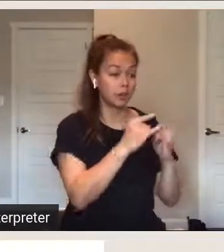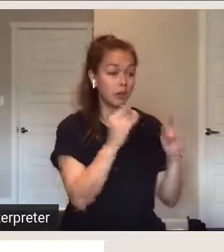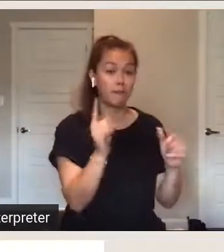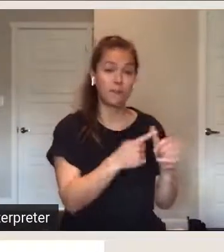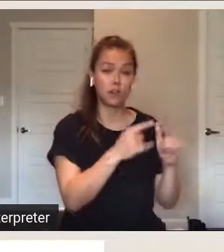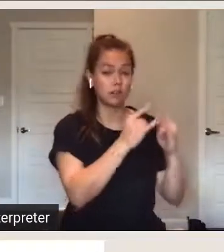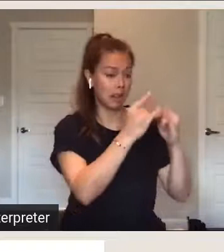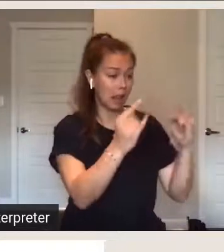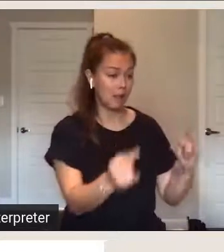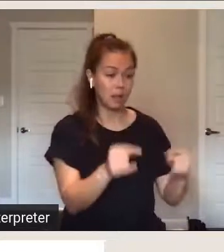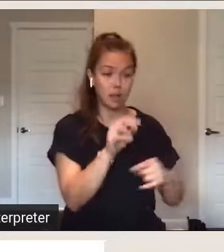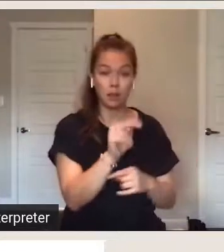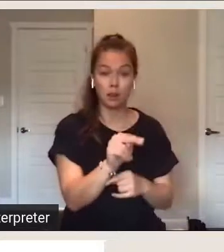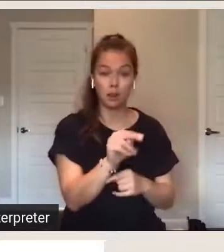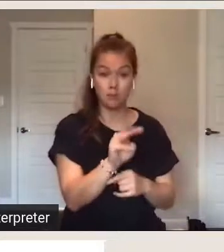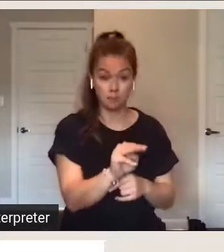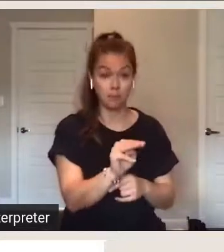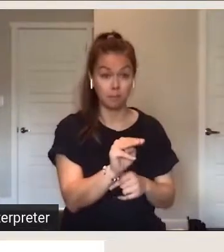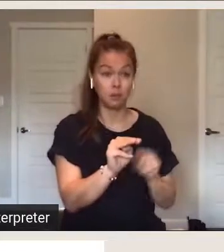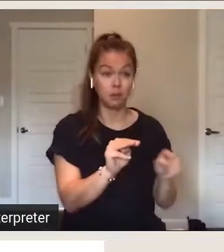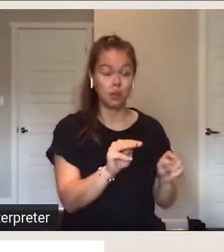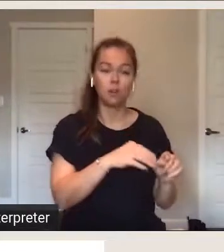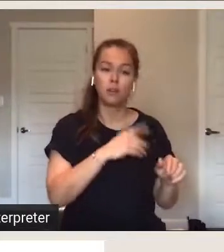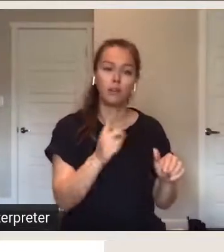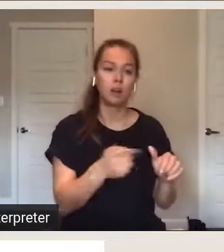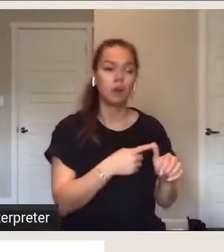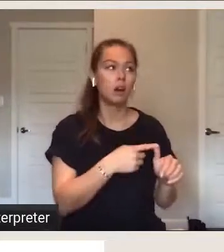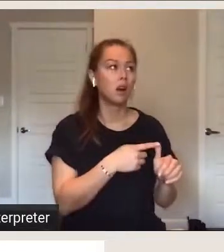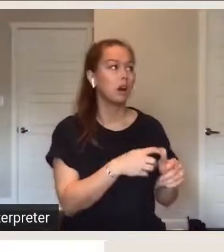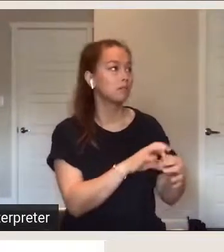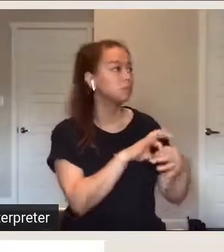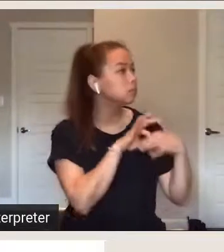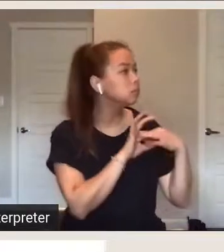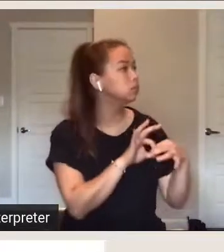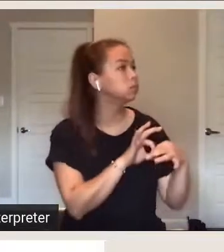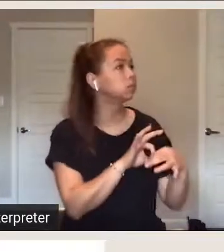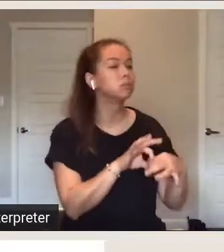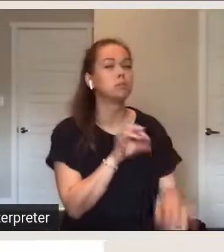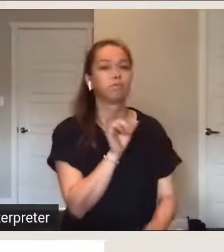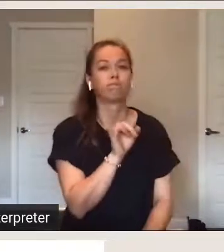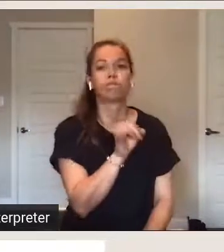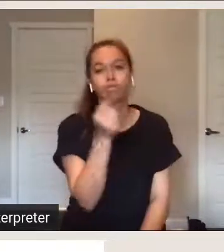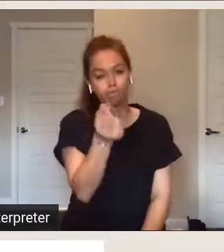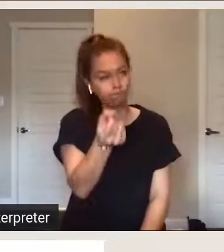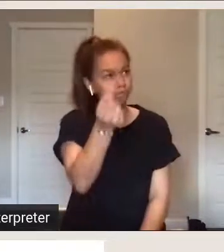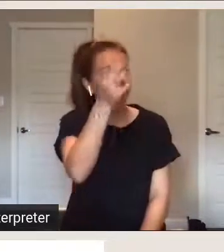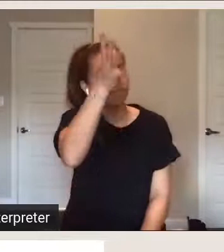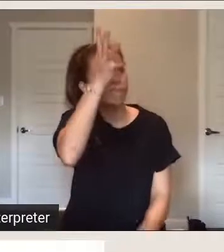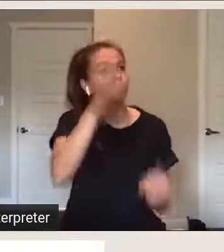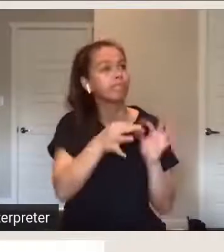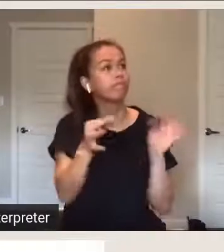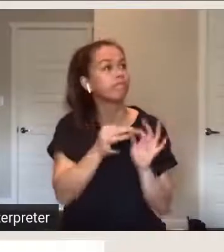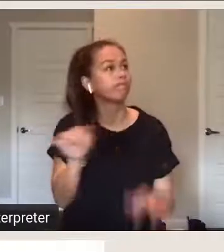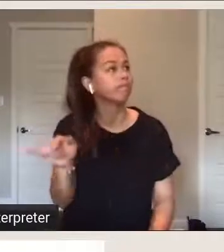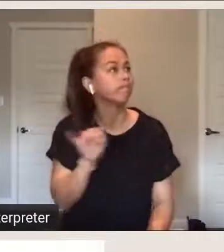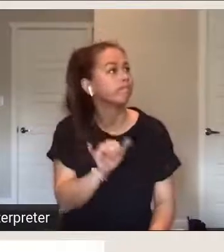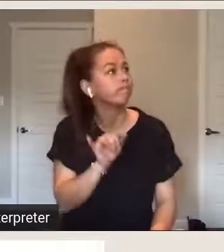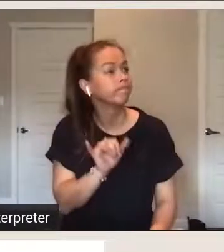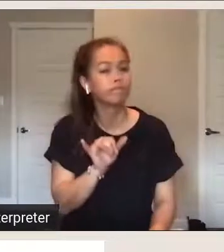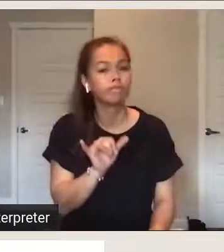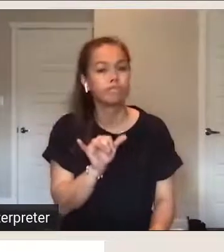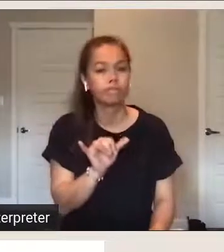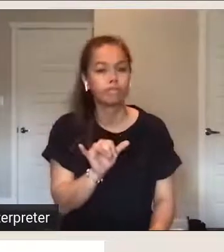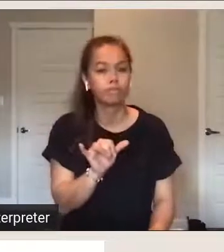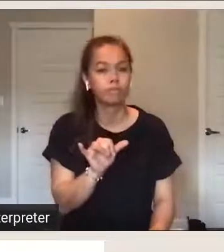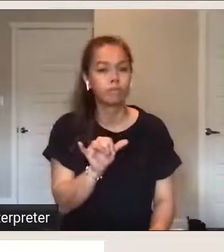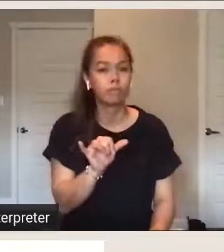really learns to understand that. And that was the idea that I'm like, even if you're not from that, from a place, like the way geography works